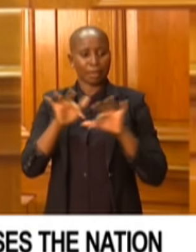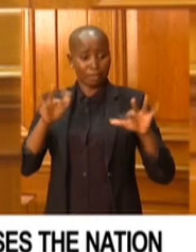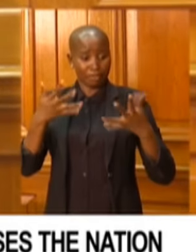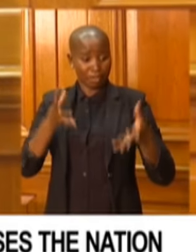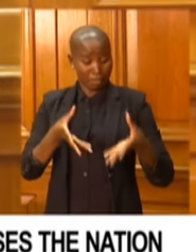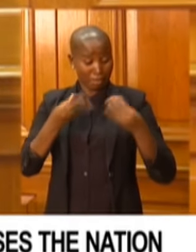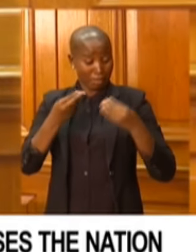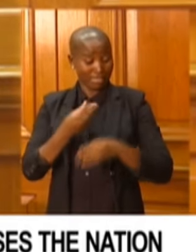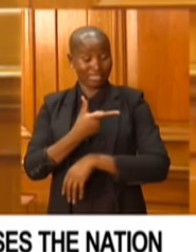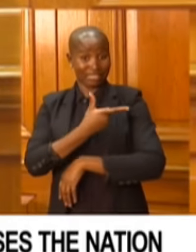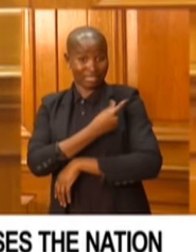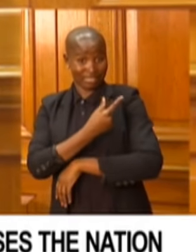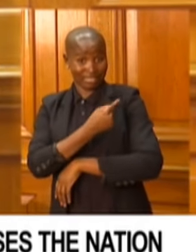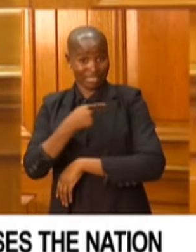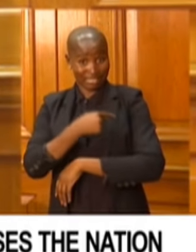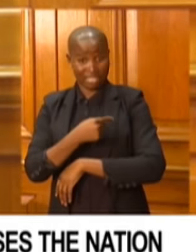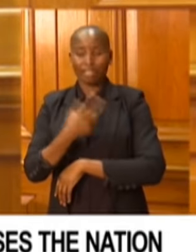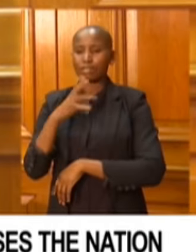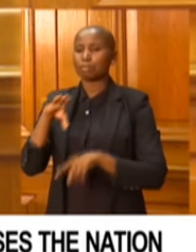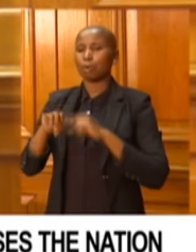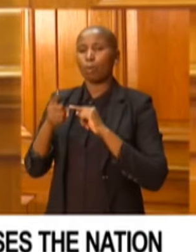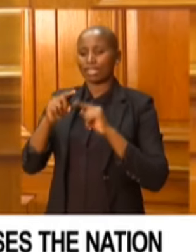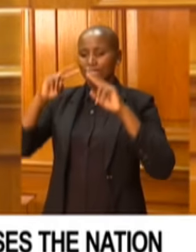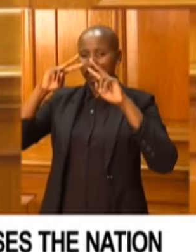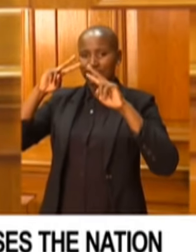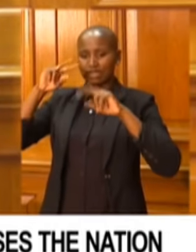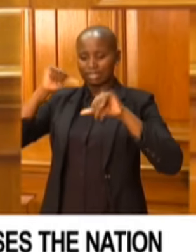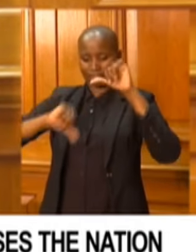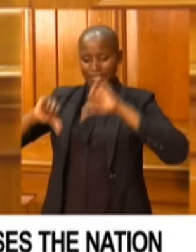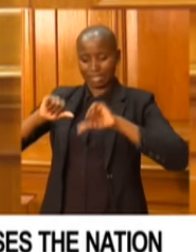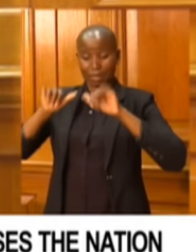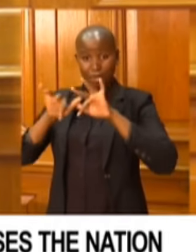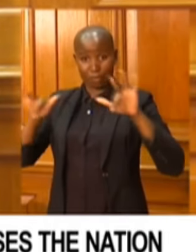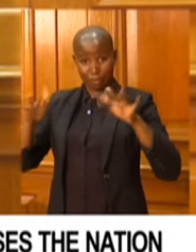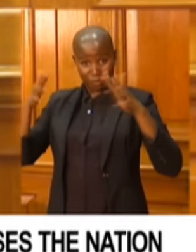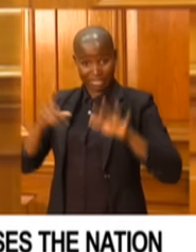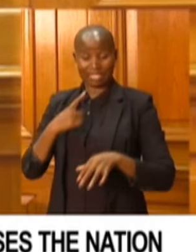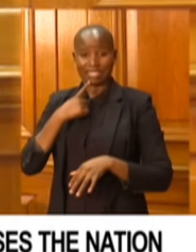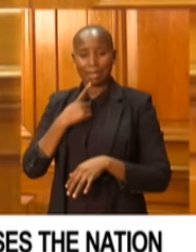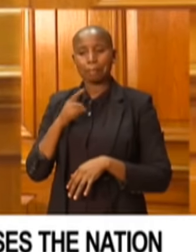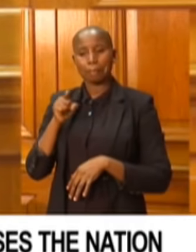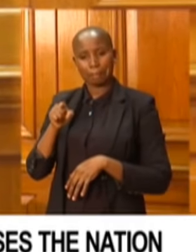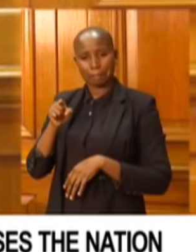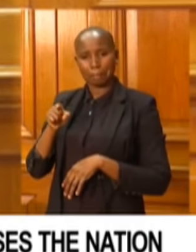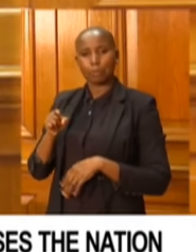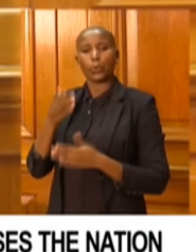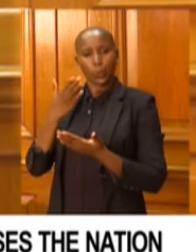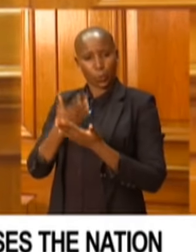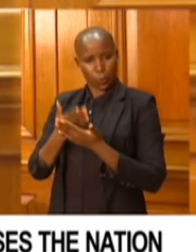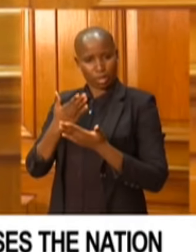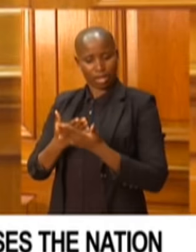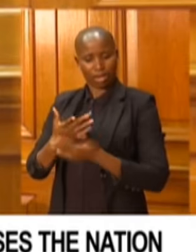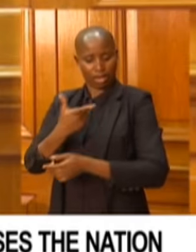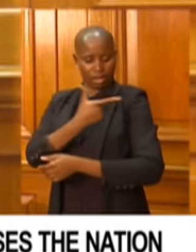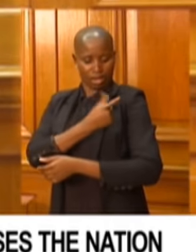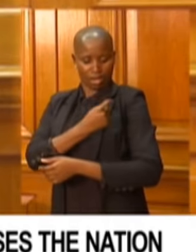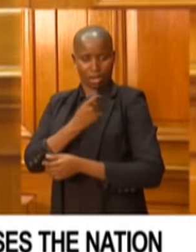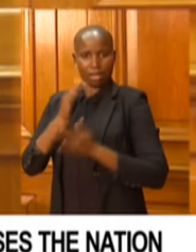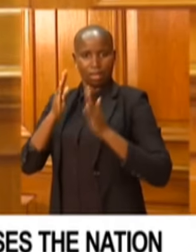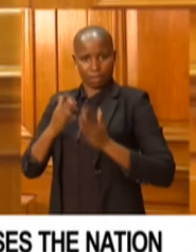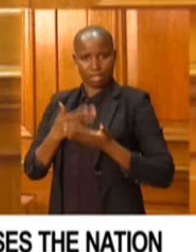our scientists estimate that we will likely reach this immunity once